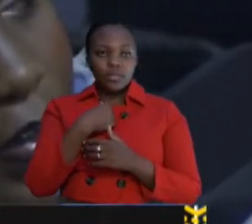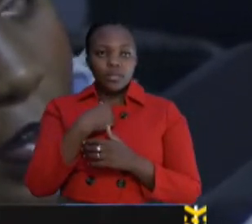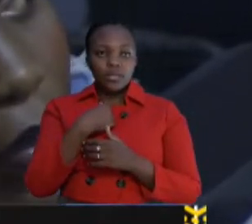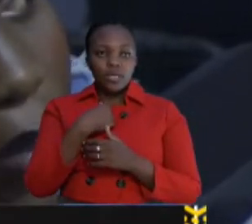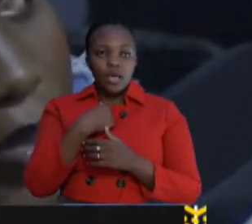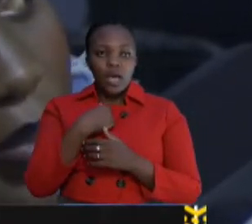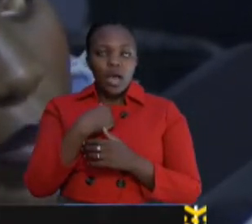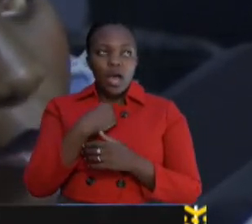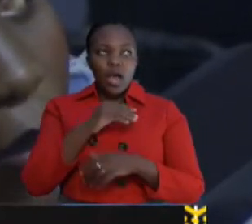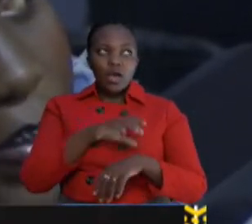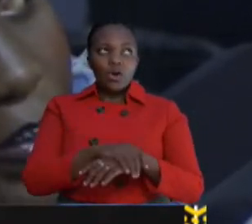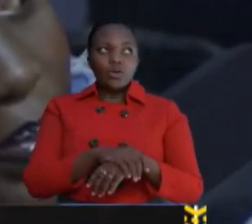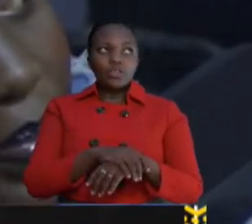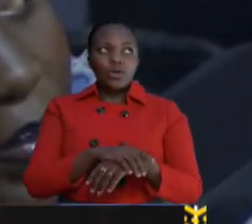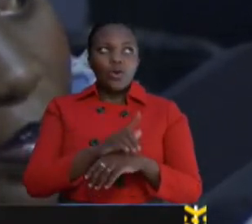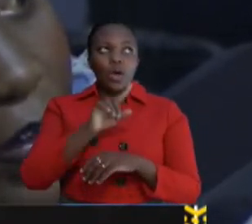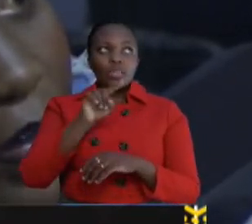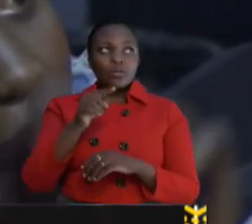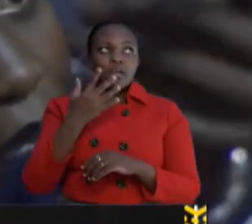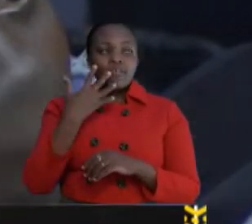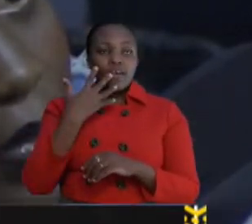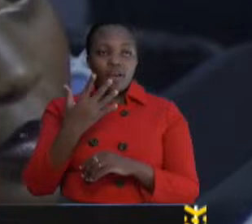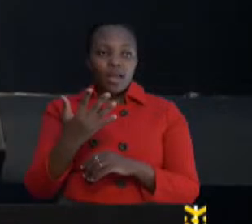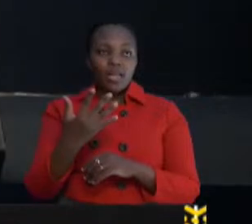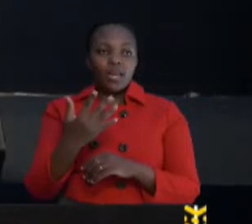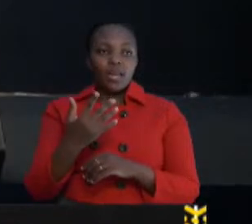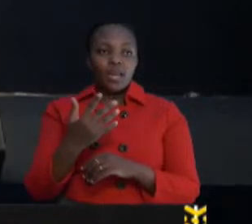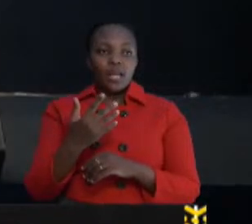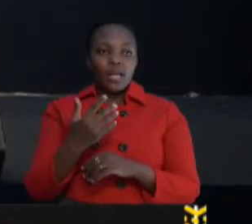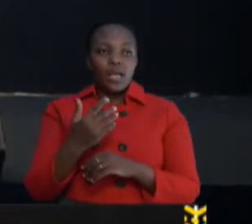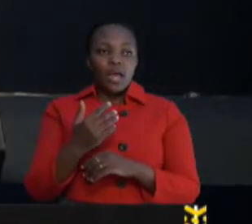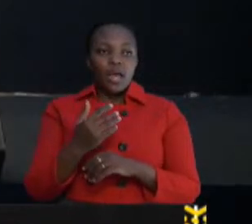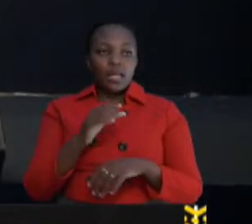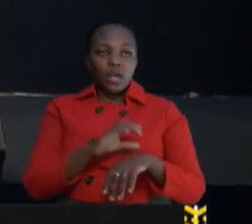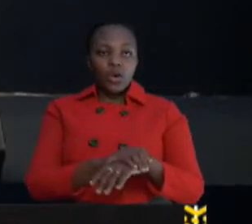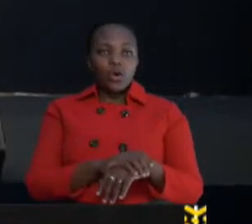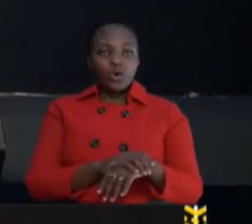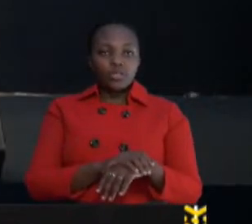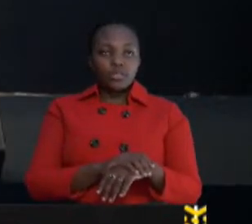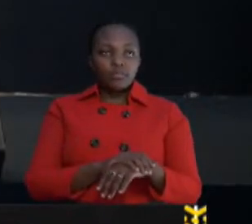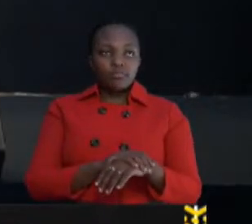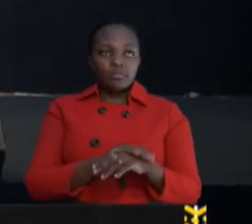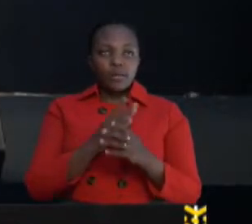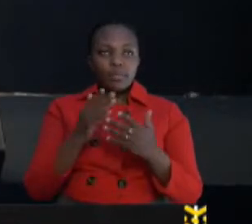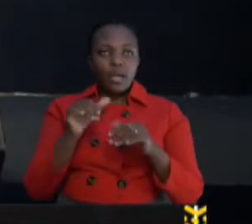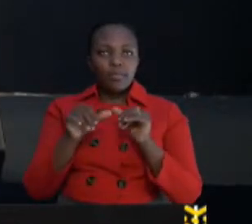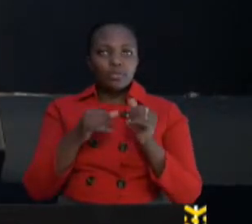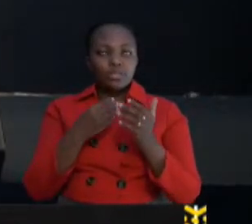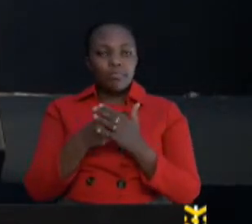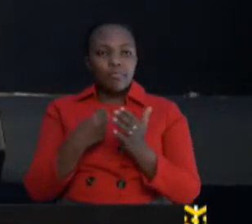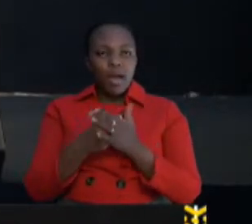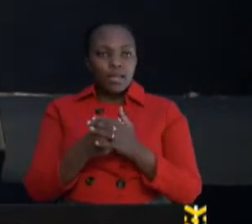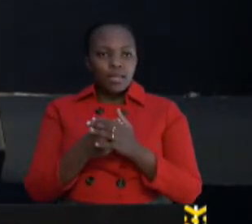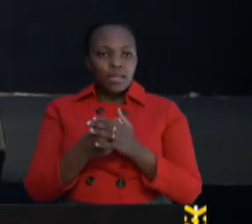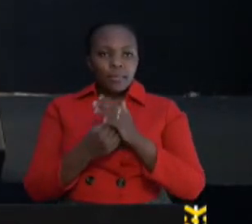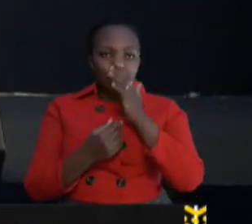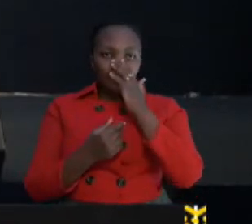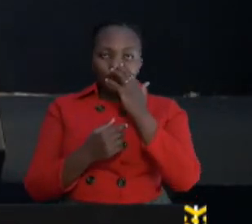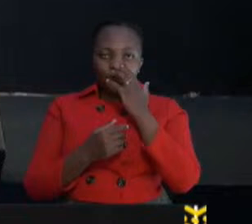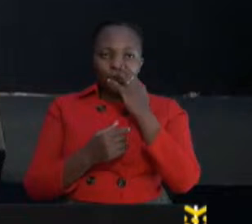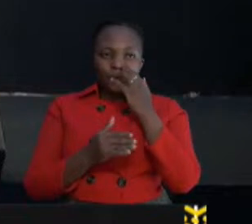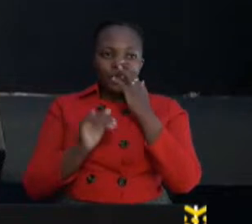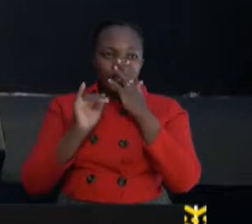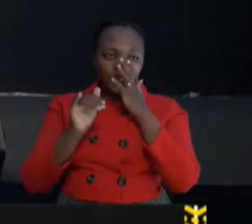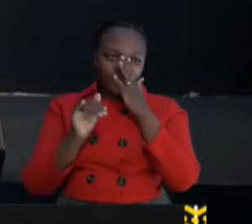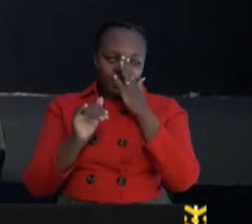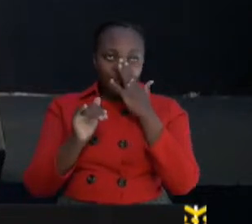1,500 followers and I got a notification about monetization. At the same time, I did not get to understand what levels